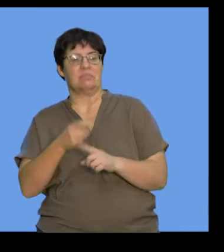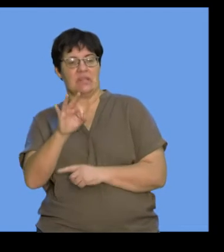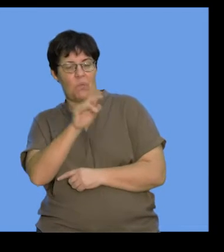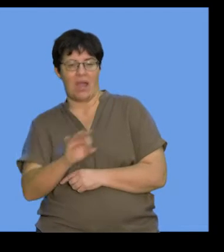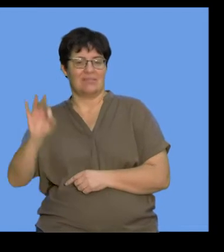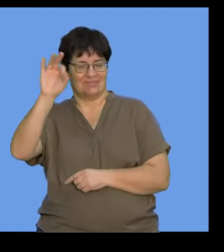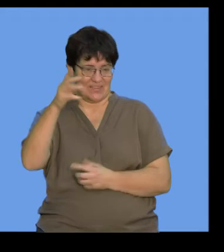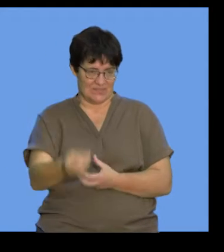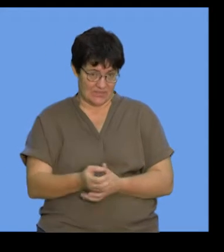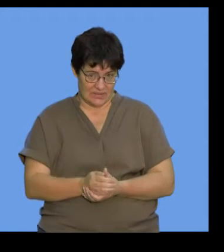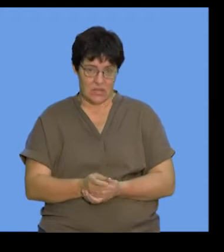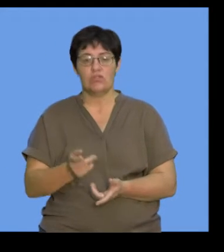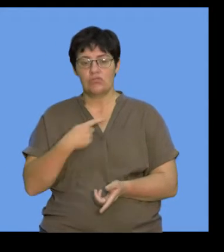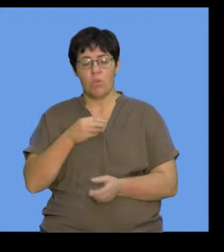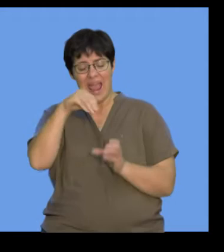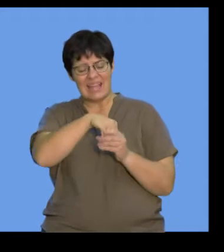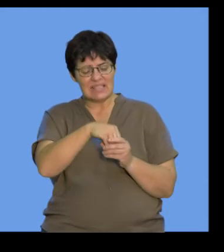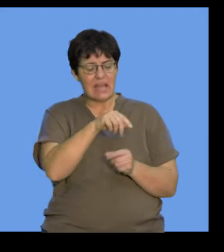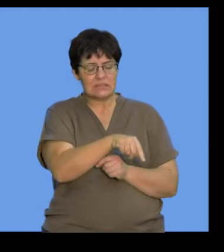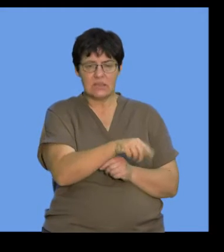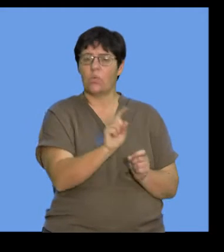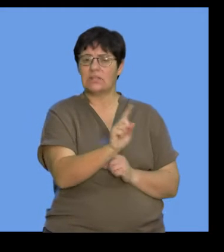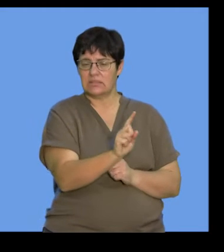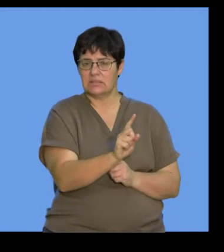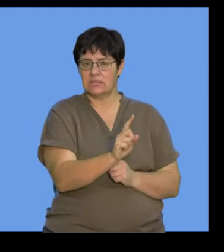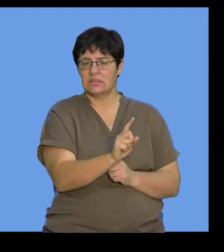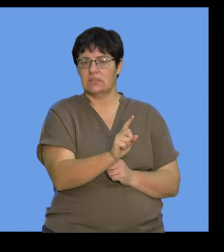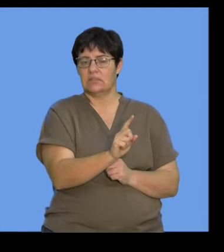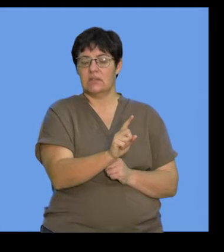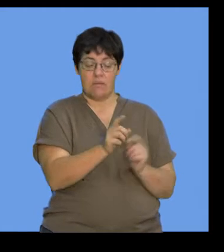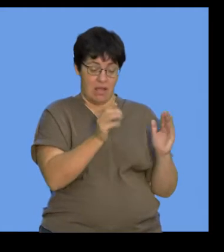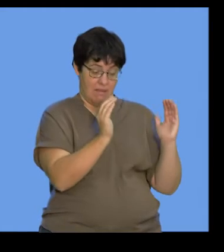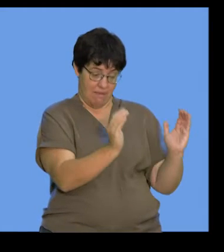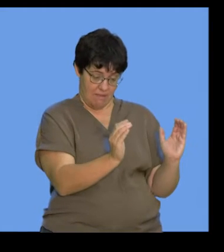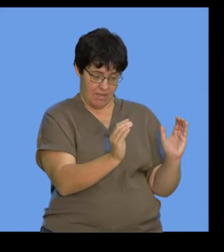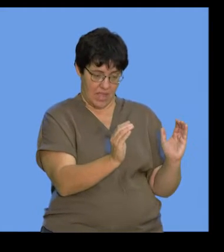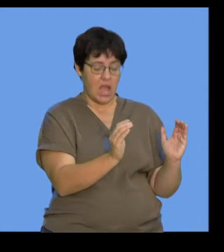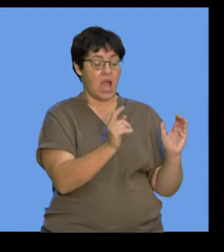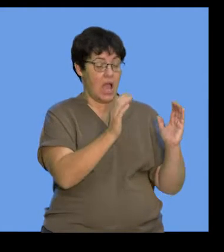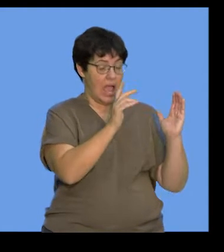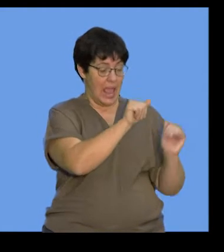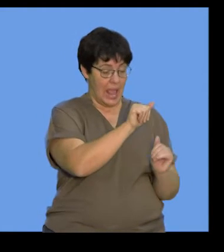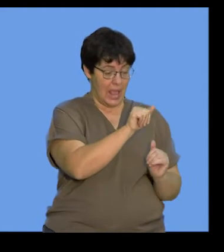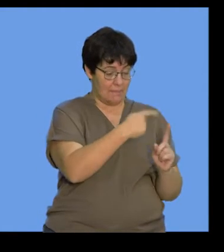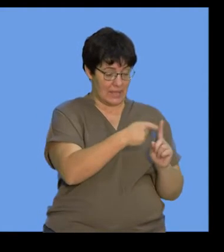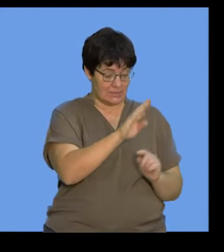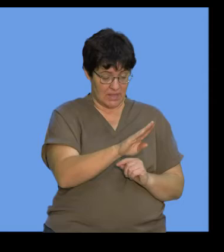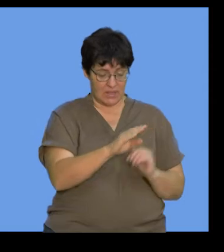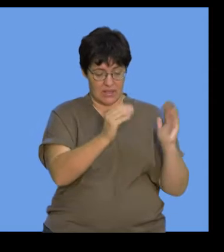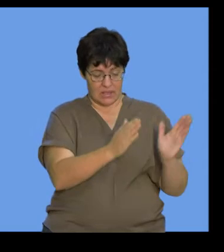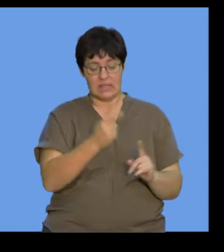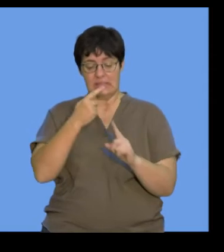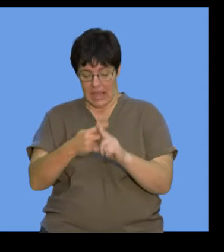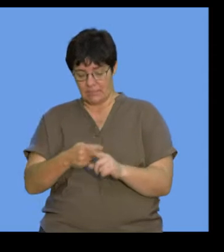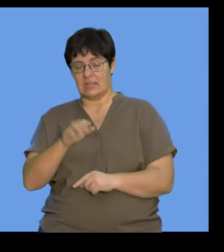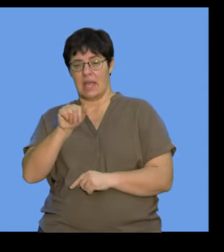the bracket without changing it and multiplying it by itself, as you can see here on the right hand side. And